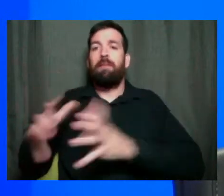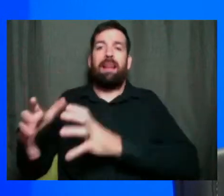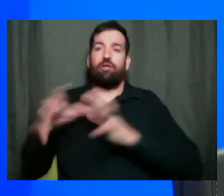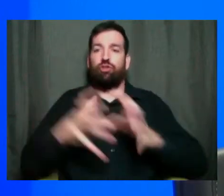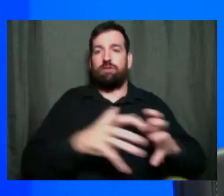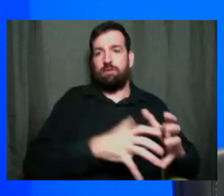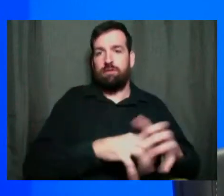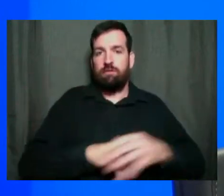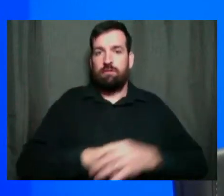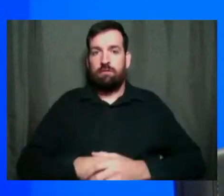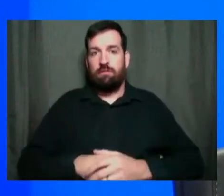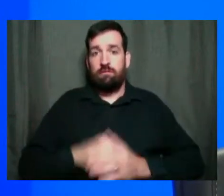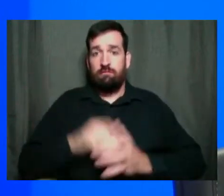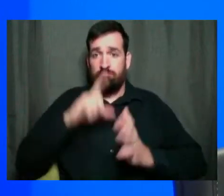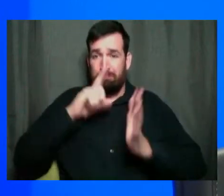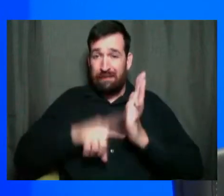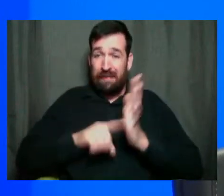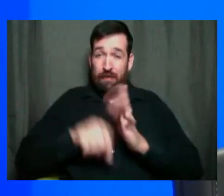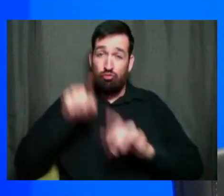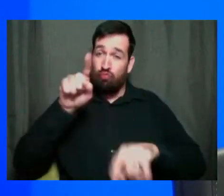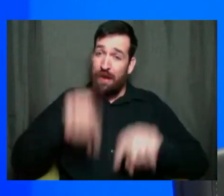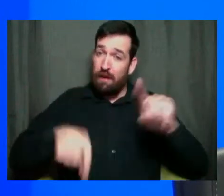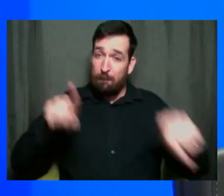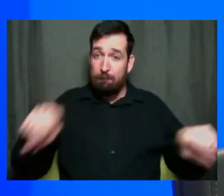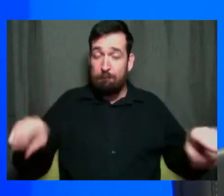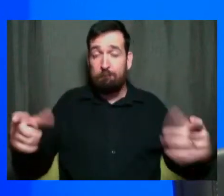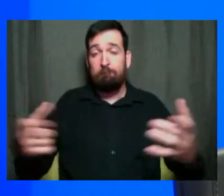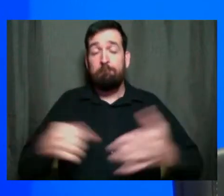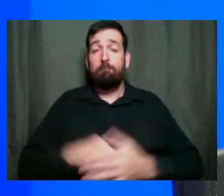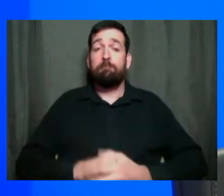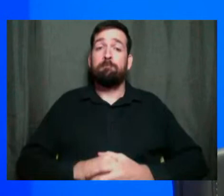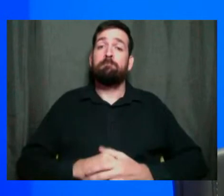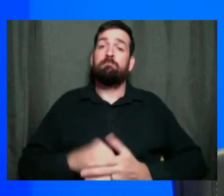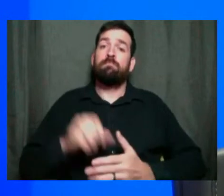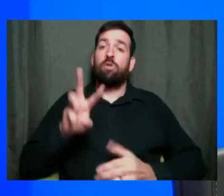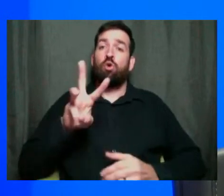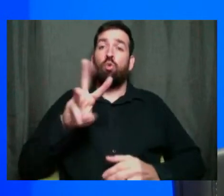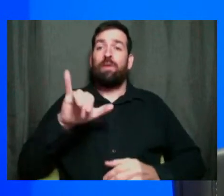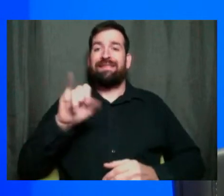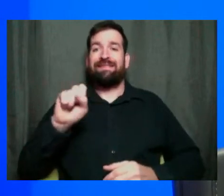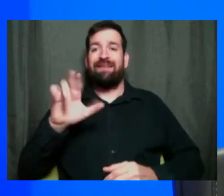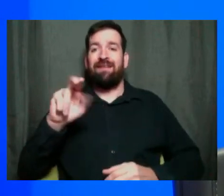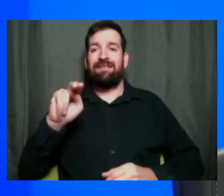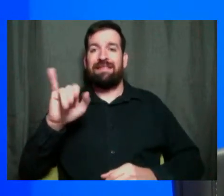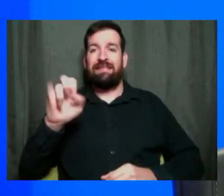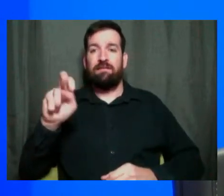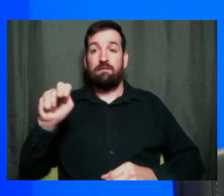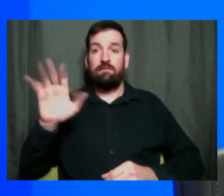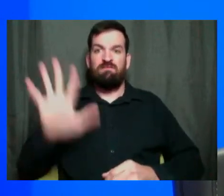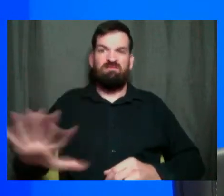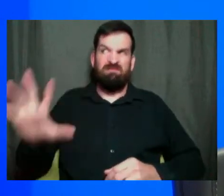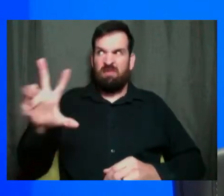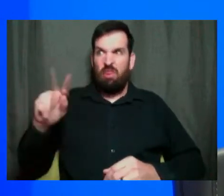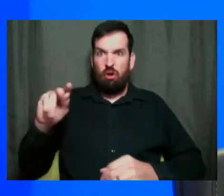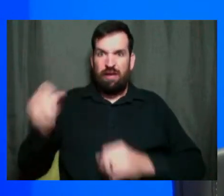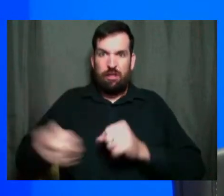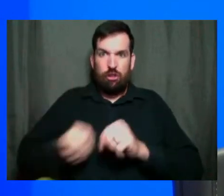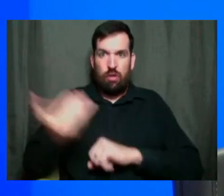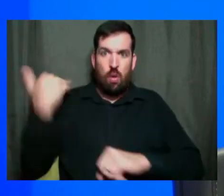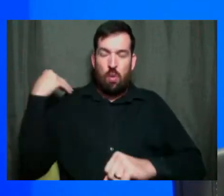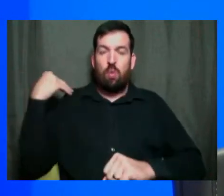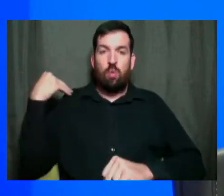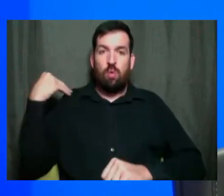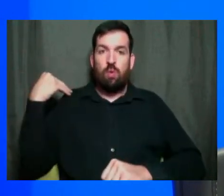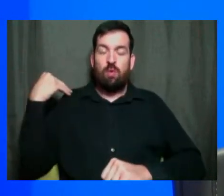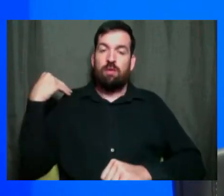said, if you study a random population, there's studies in Wisconsin that are already around 30 years old now, though, and they found a rate in the